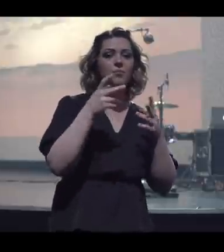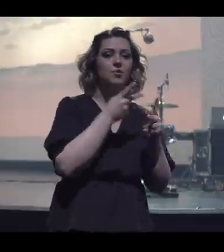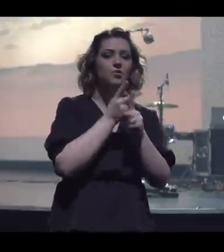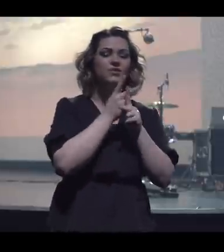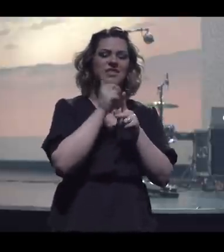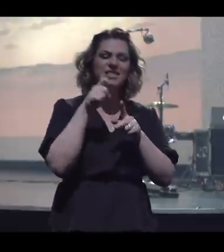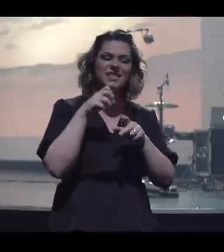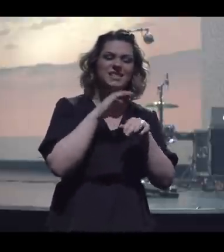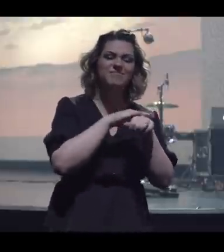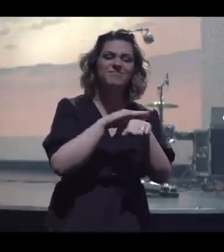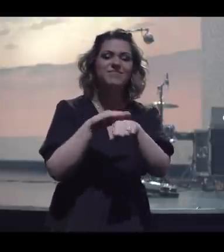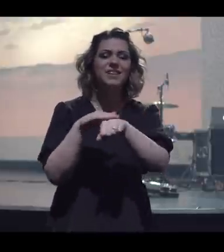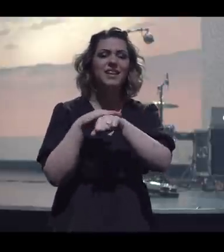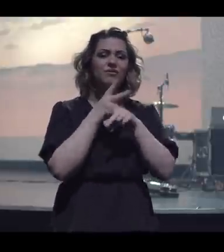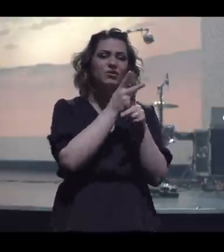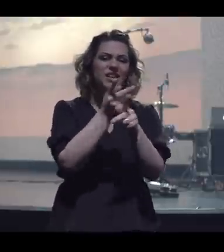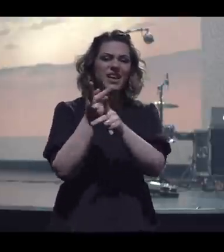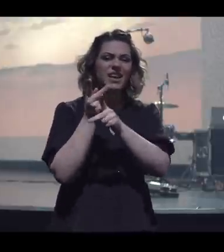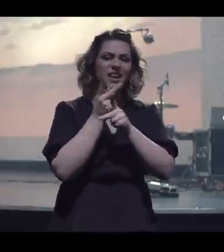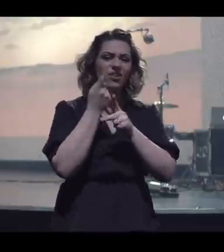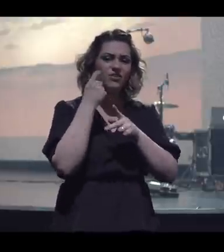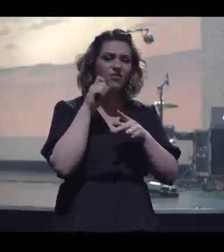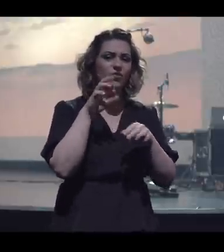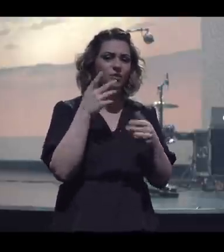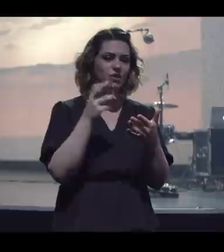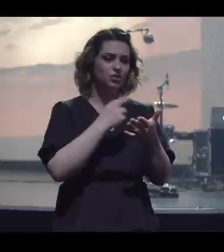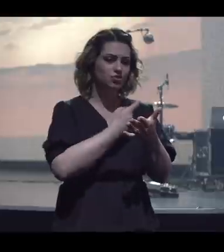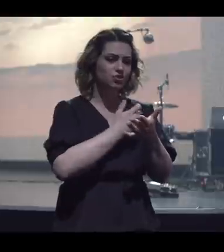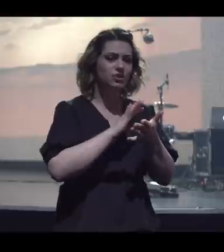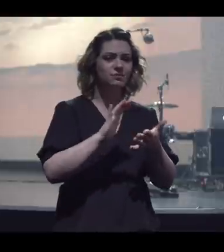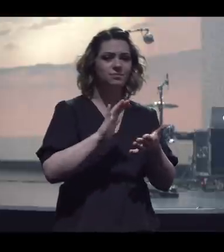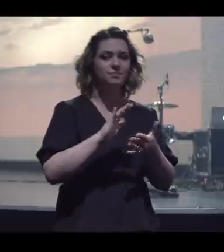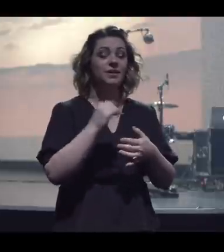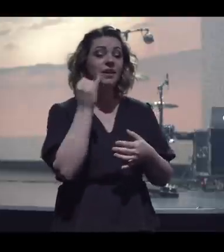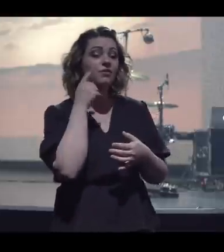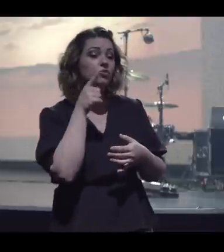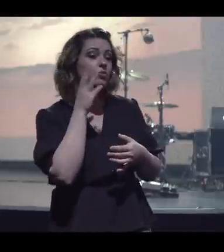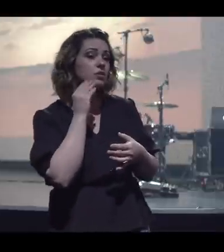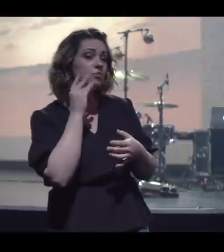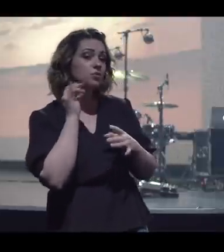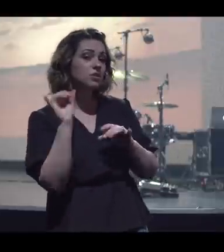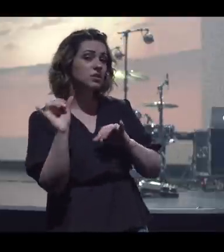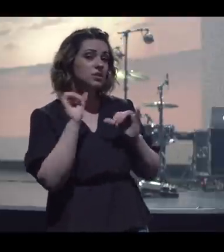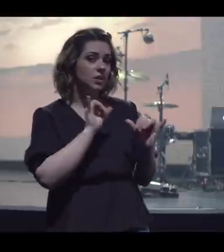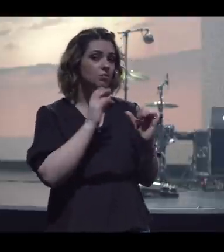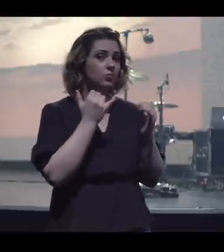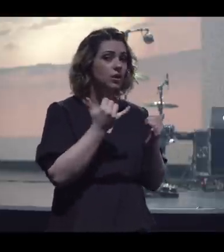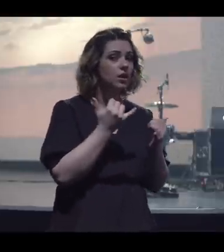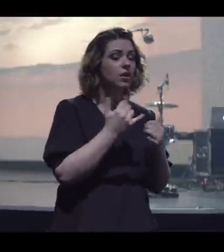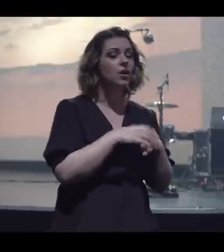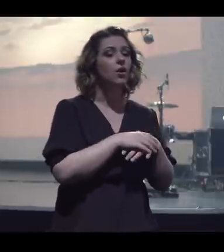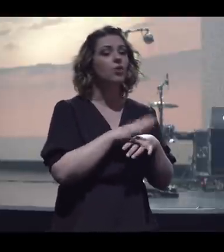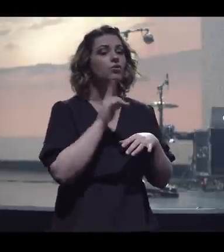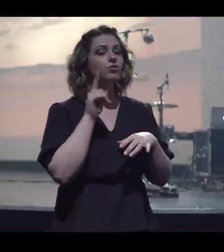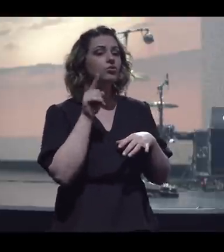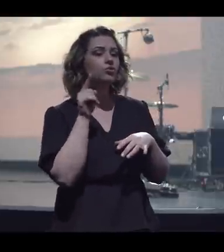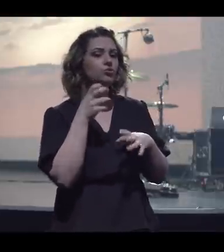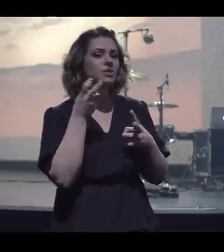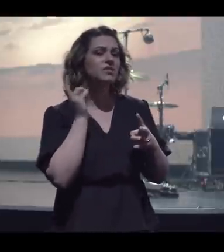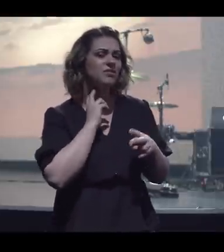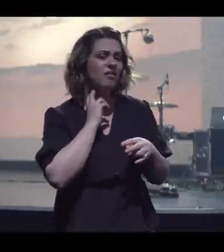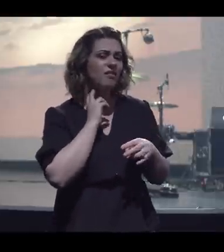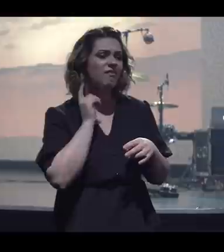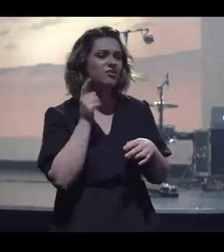sheep. Now, if you are in that state right now, maybe you're cast, and you're thinking, I am so embarrassed about